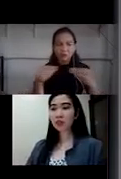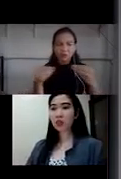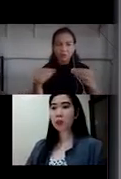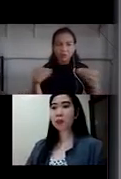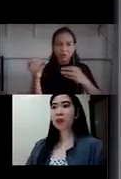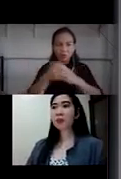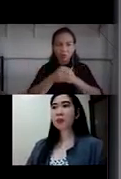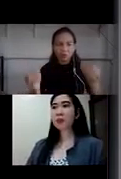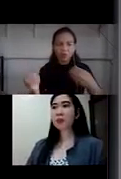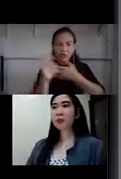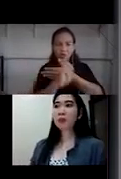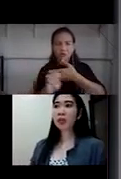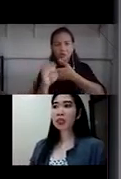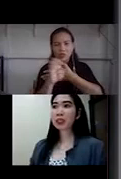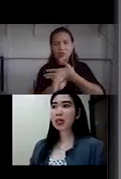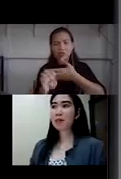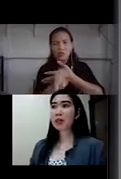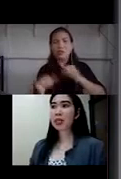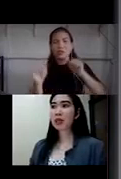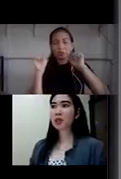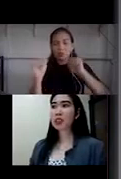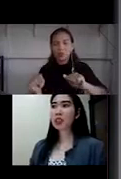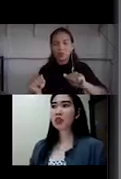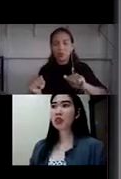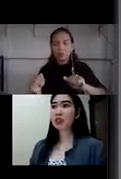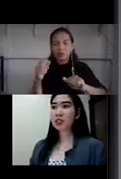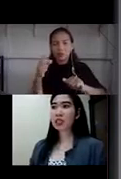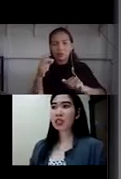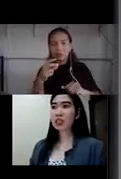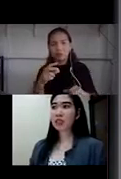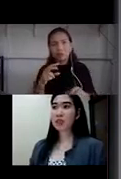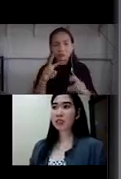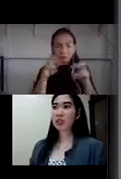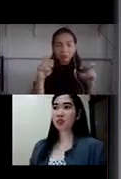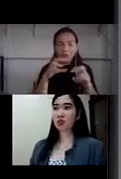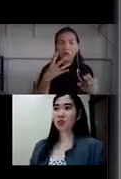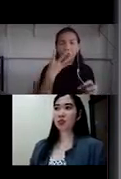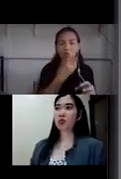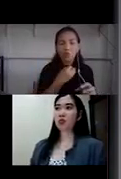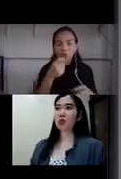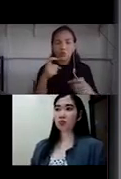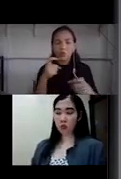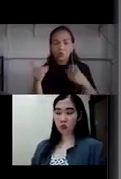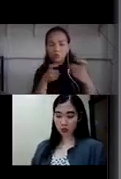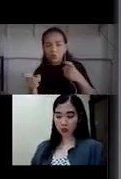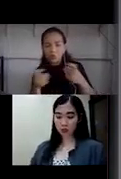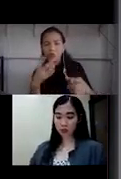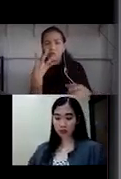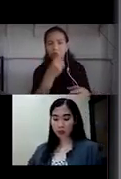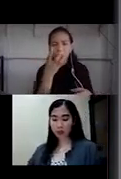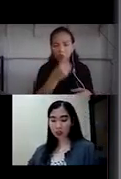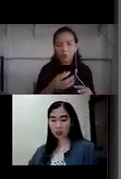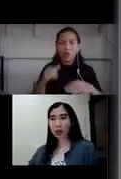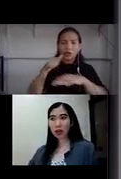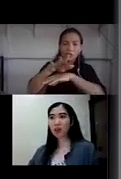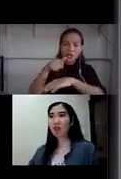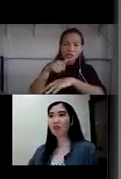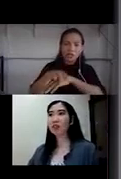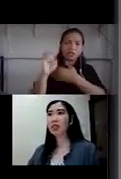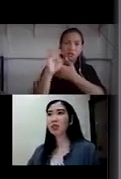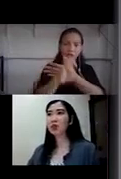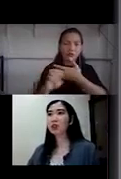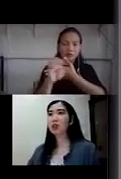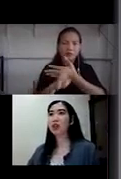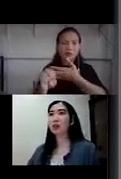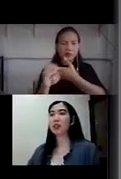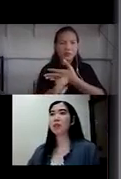email nyo, pwede nyong makita, matrack kung sino ang nag-send ng email na ito. So, ayun. That's one of